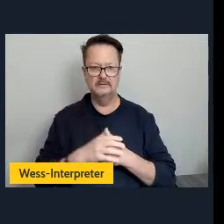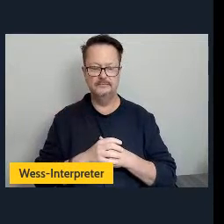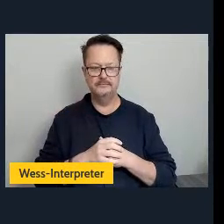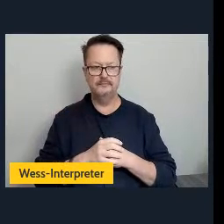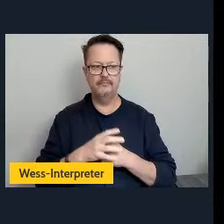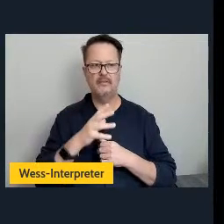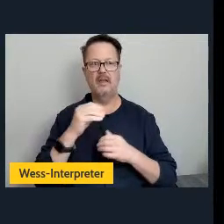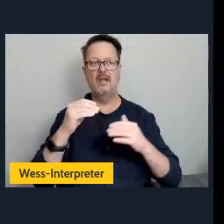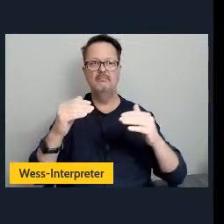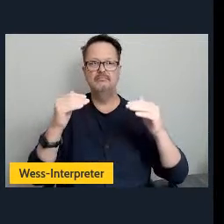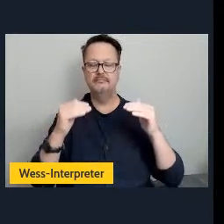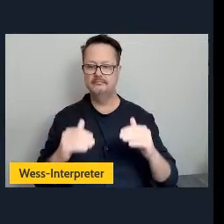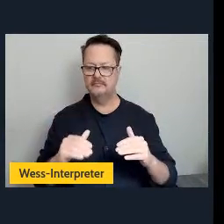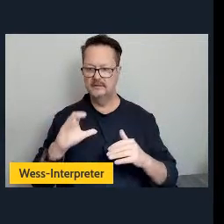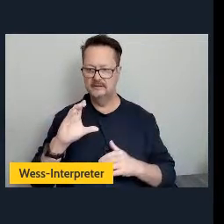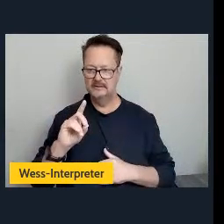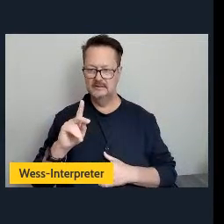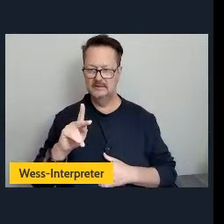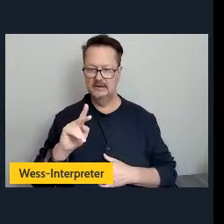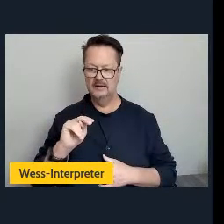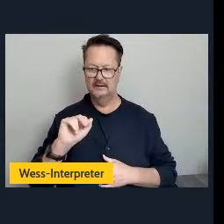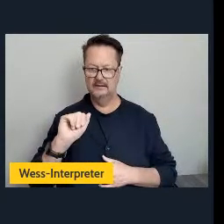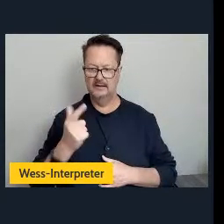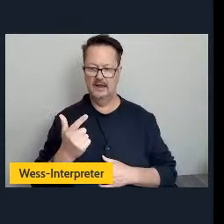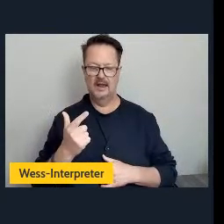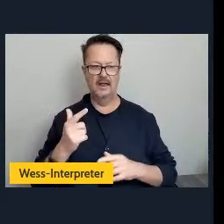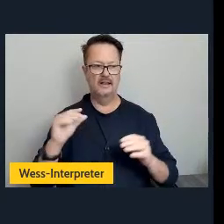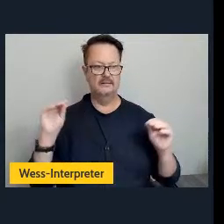And let's get the CDK-nag installed.